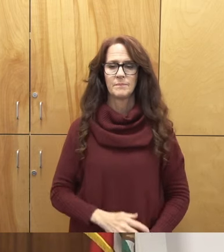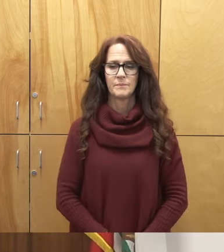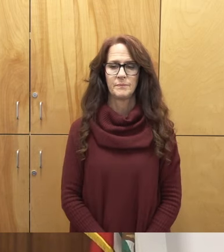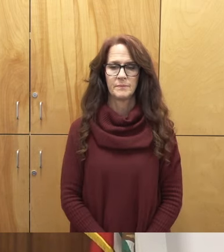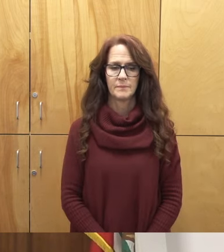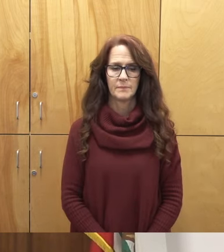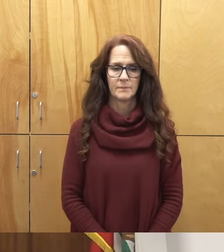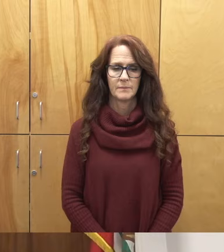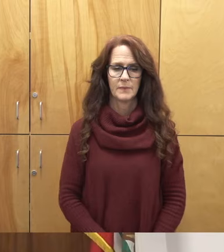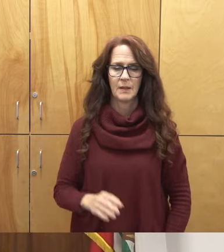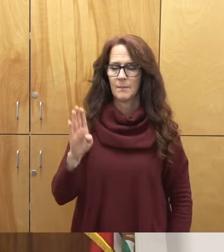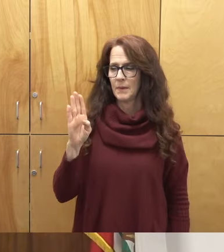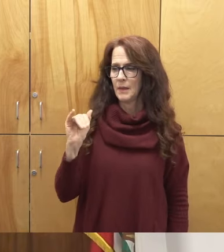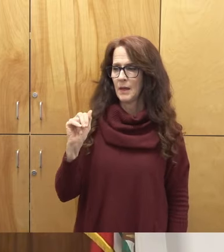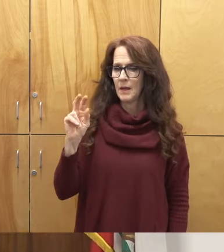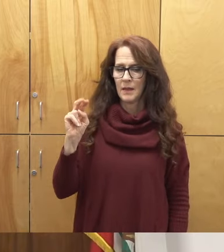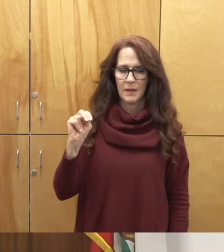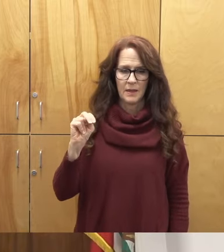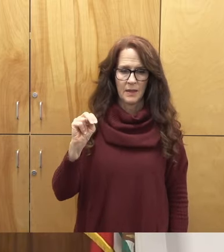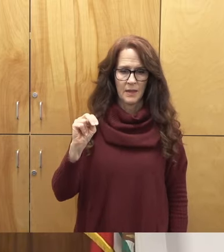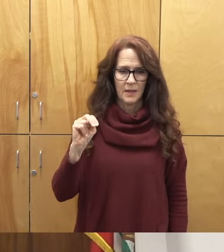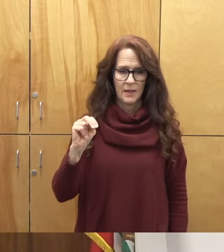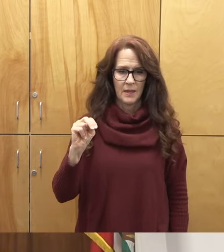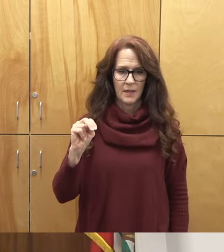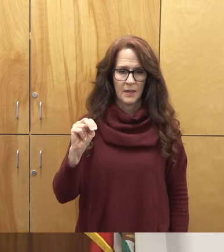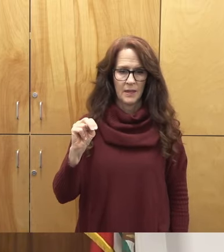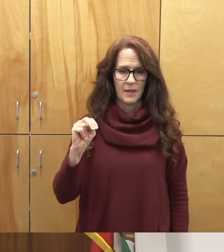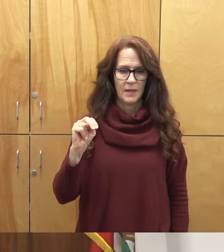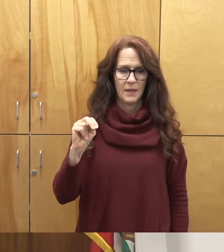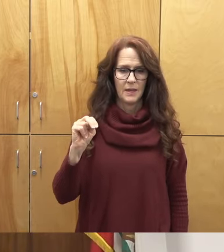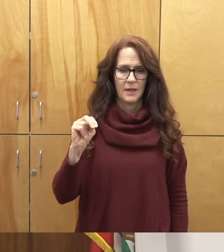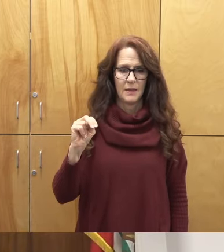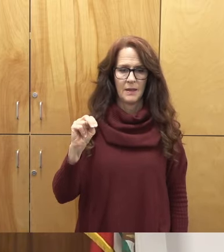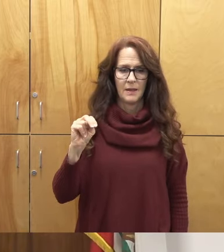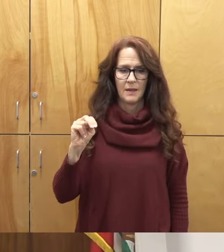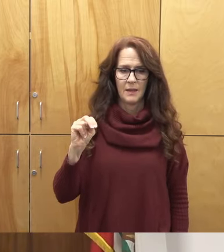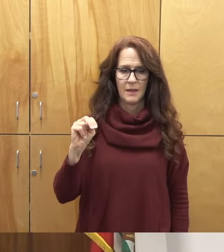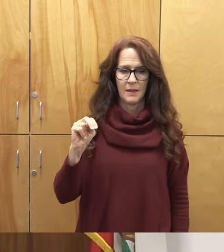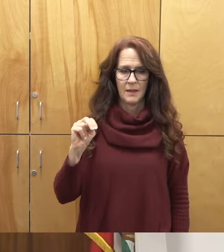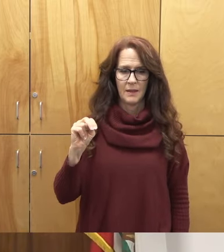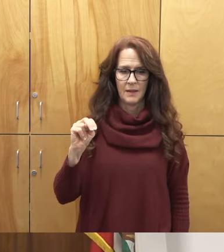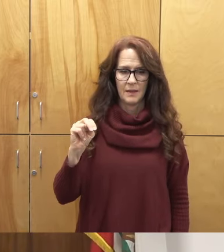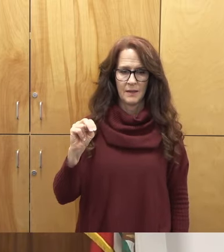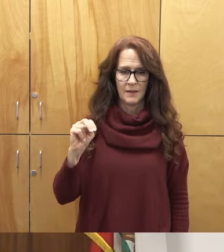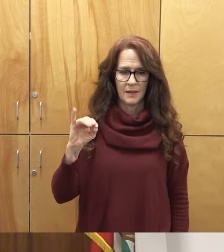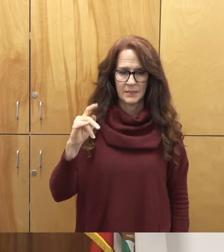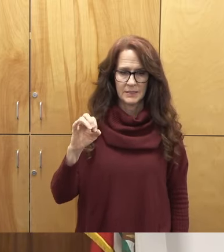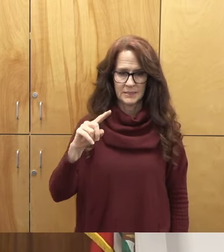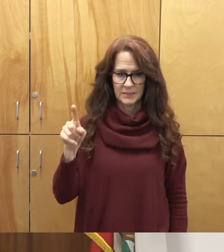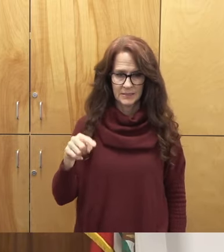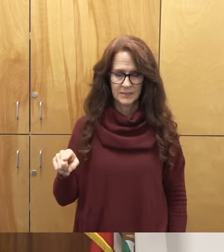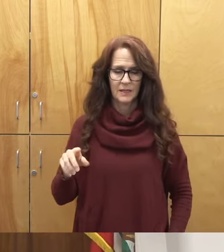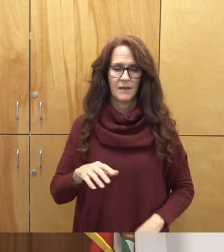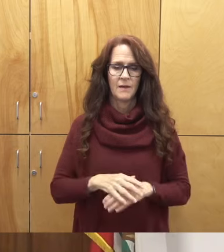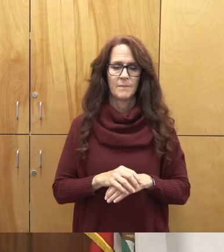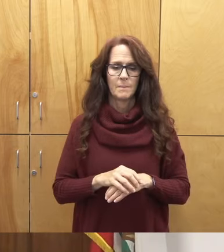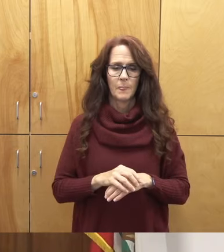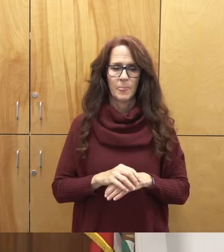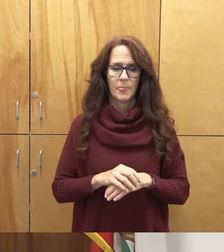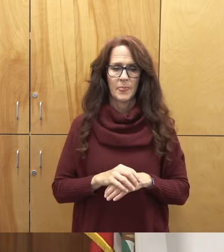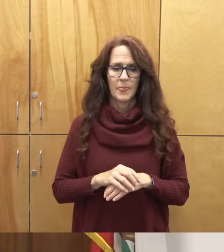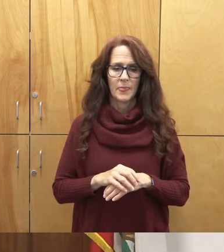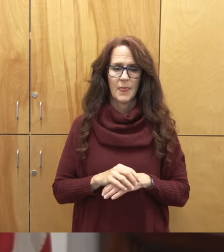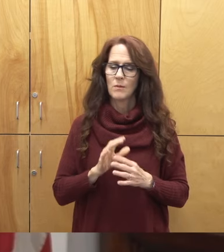So I appreciated the memo that accompanied this version 3, and again, just props for putting all